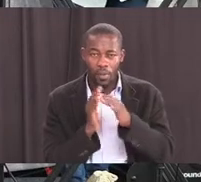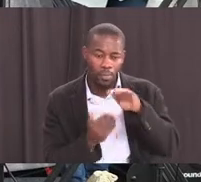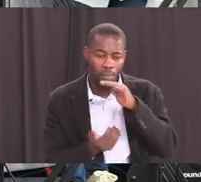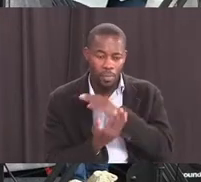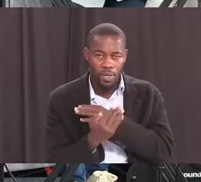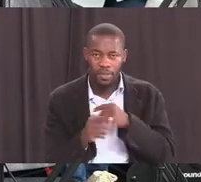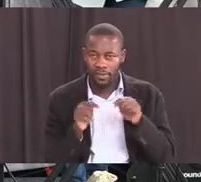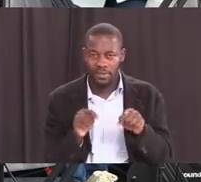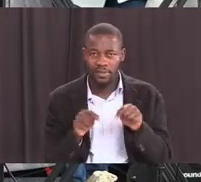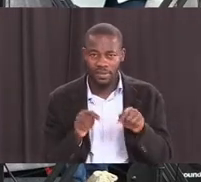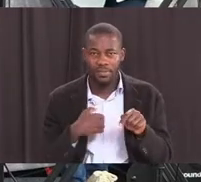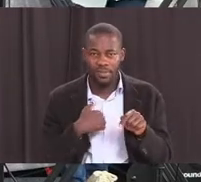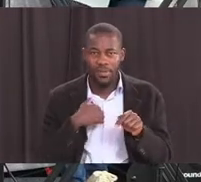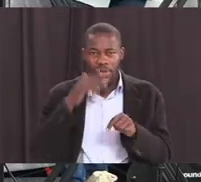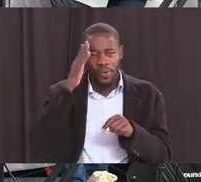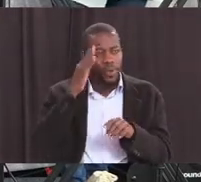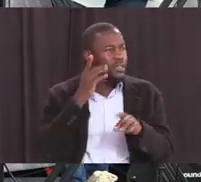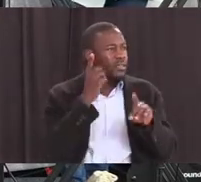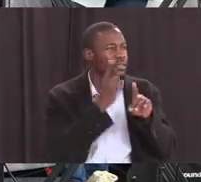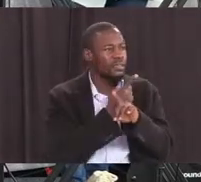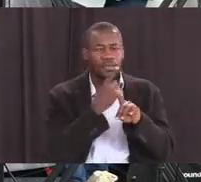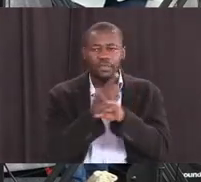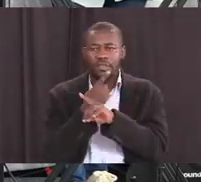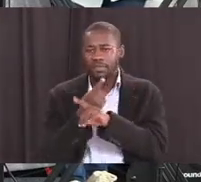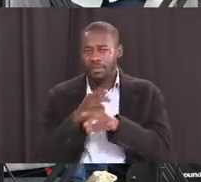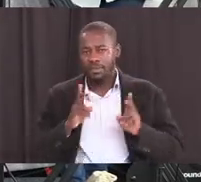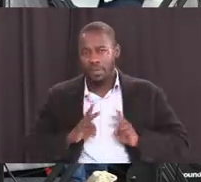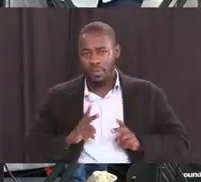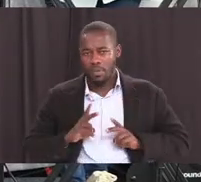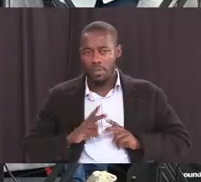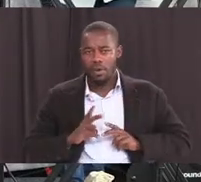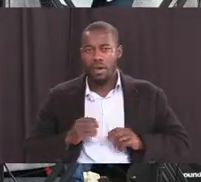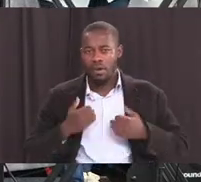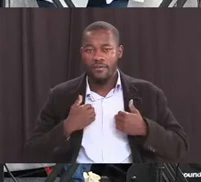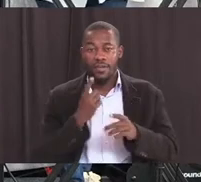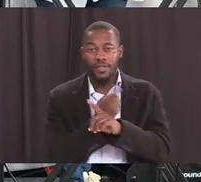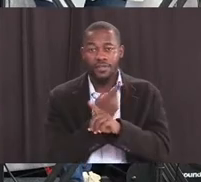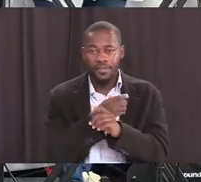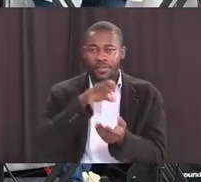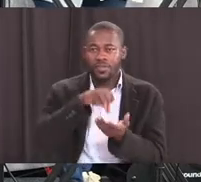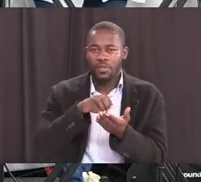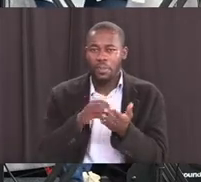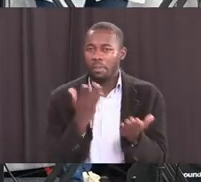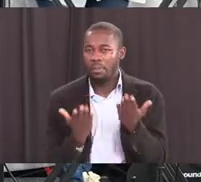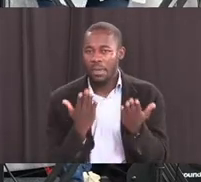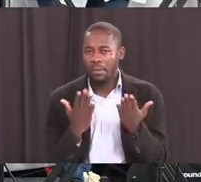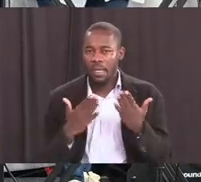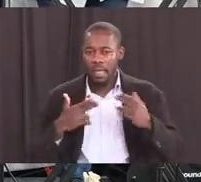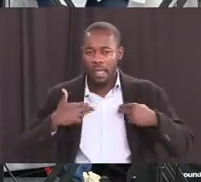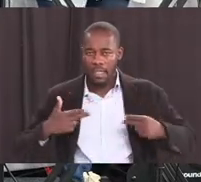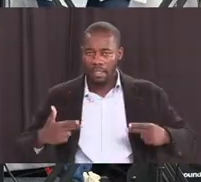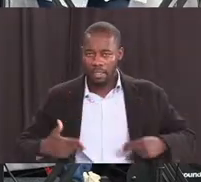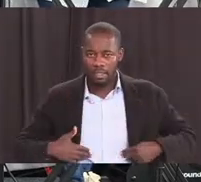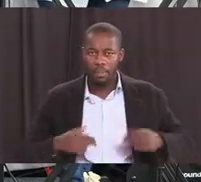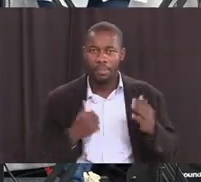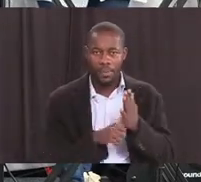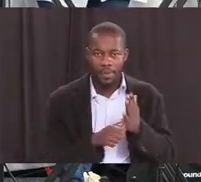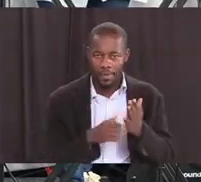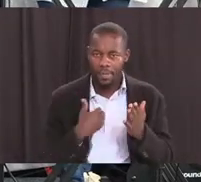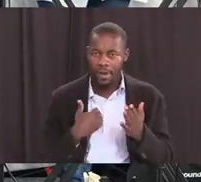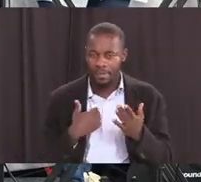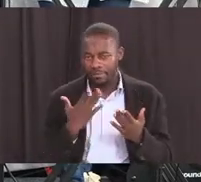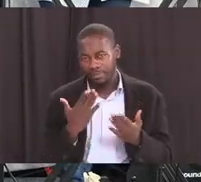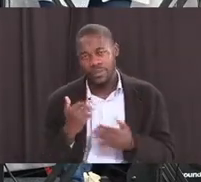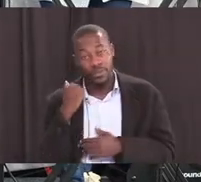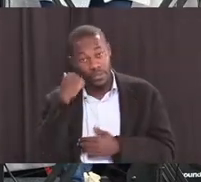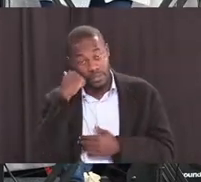are many of us in different situations. Maybe it could be health situations where we've tried this, we've tried that, and it's